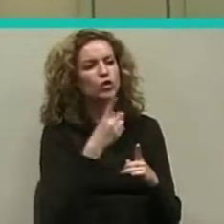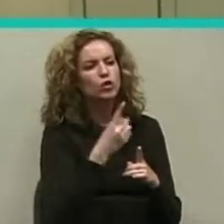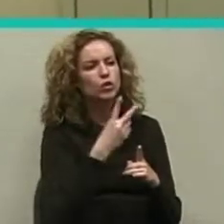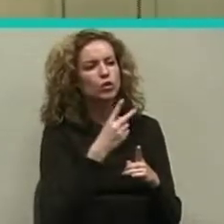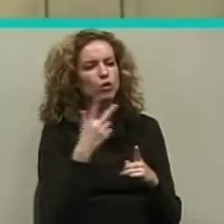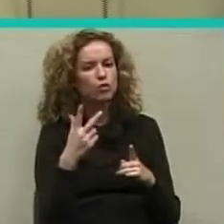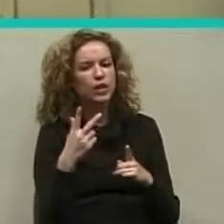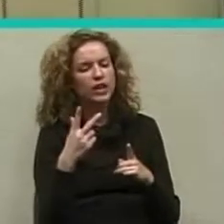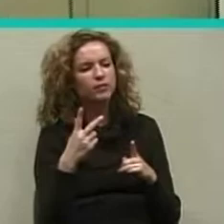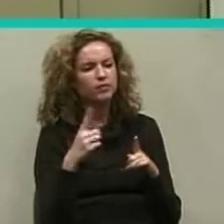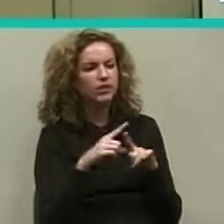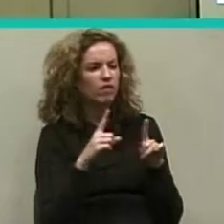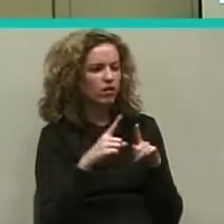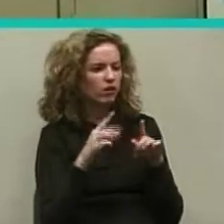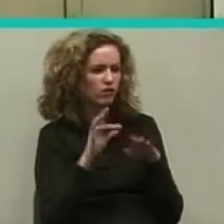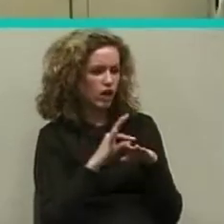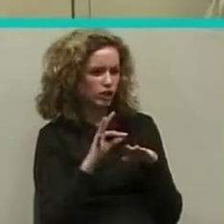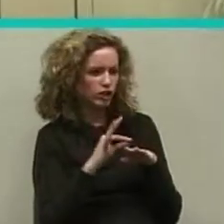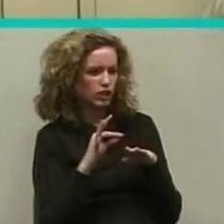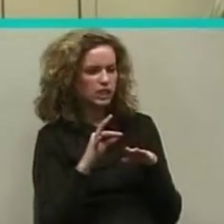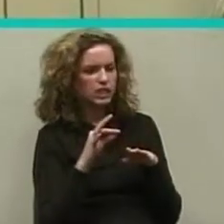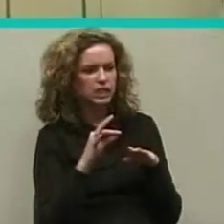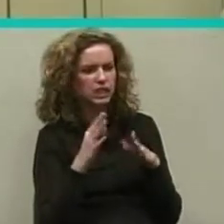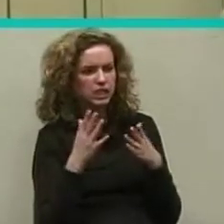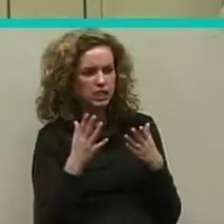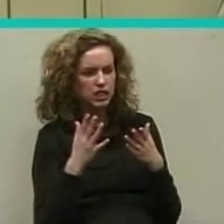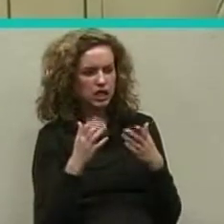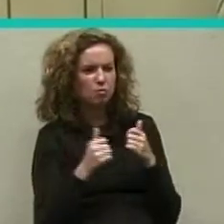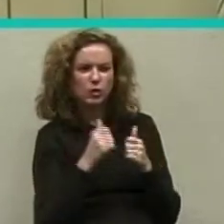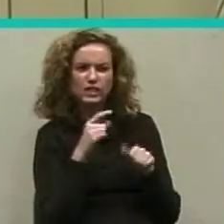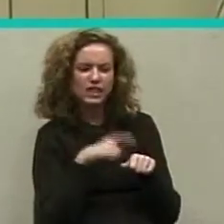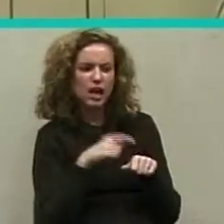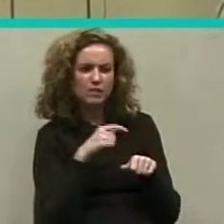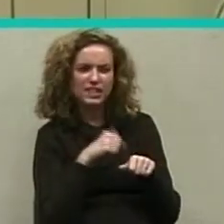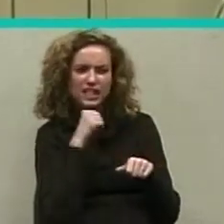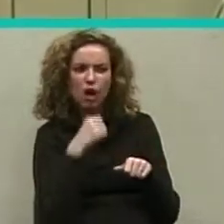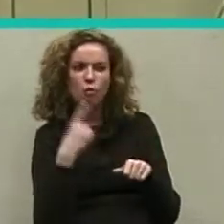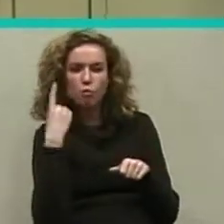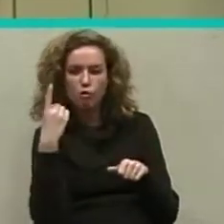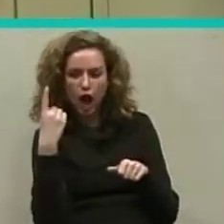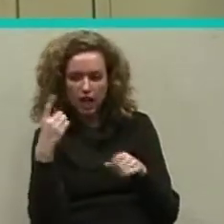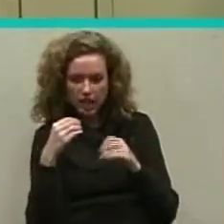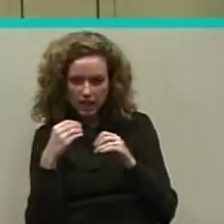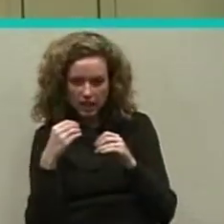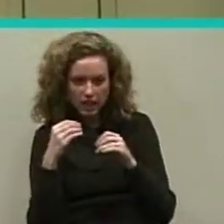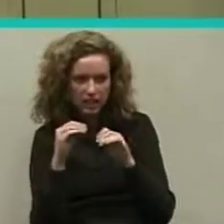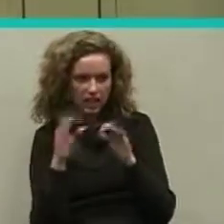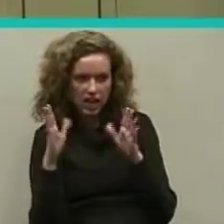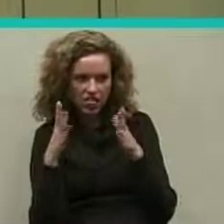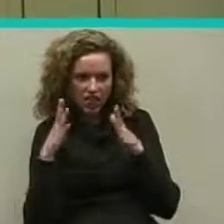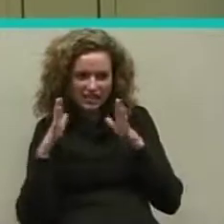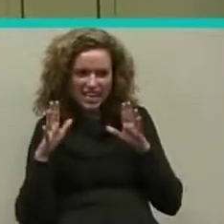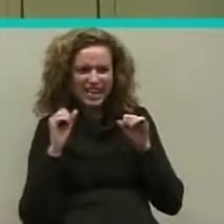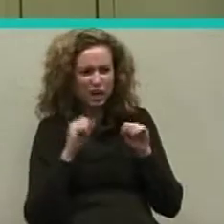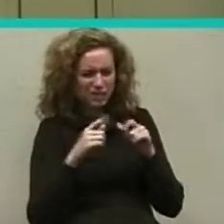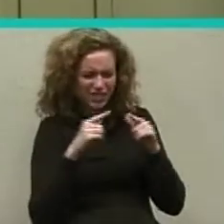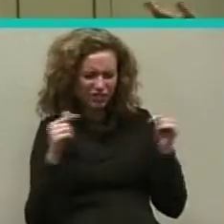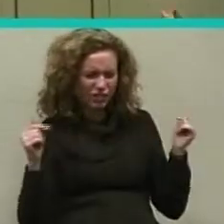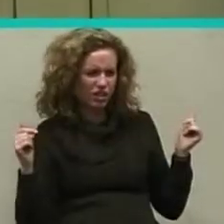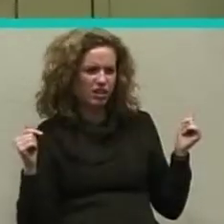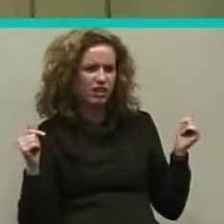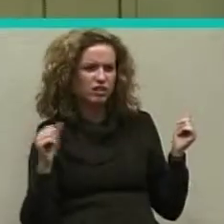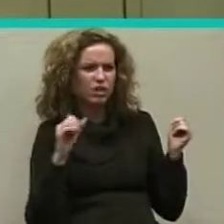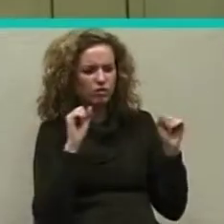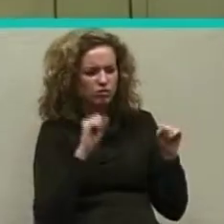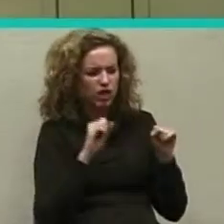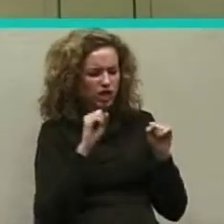functions. It's not likely that it's going to be, oh, well, that's clearly this and it's nothing else. Usually, well, it could be this, it could be this. And so you can